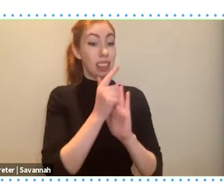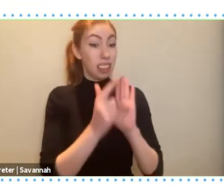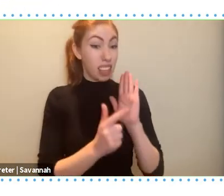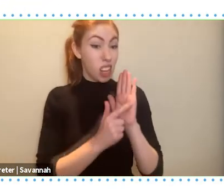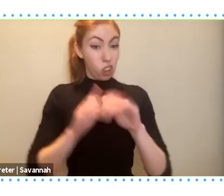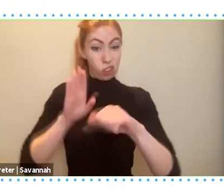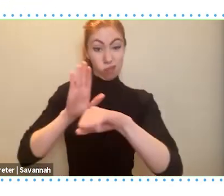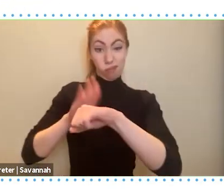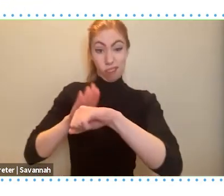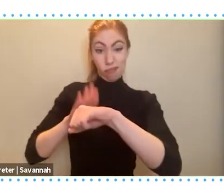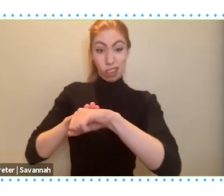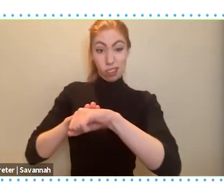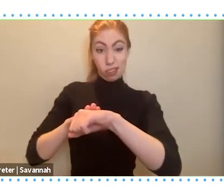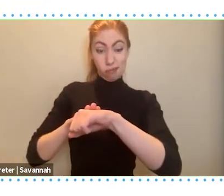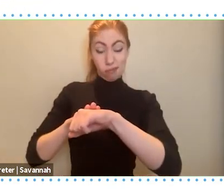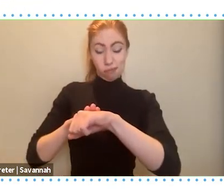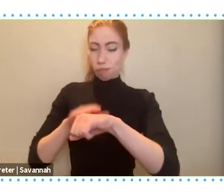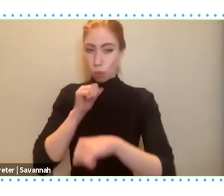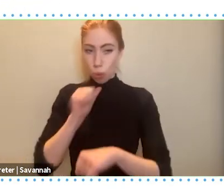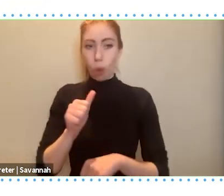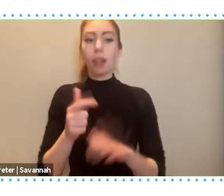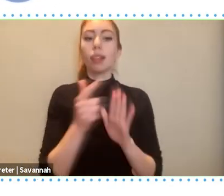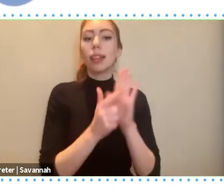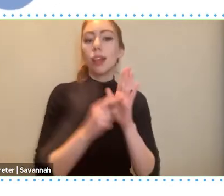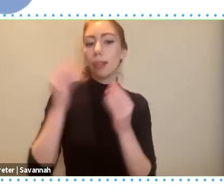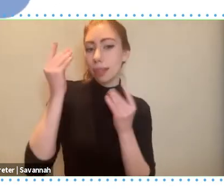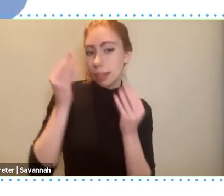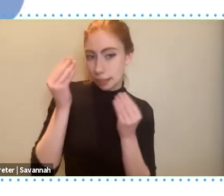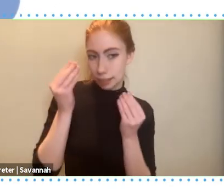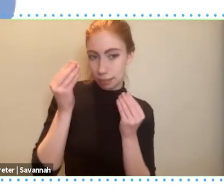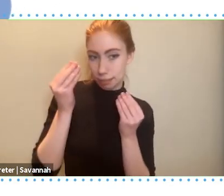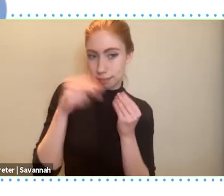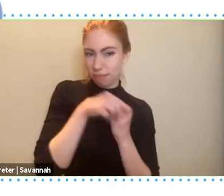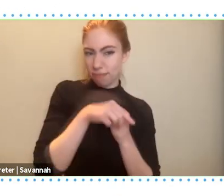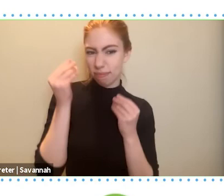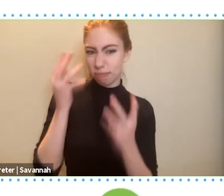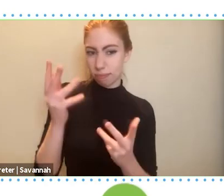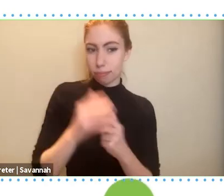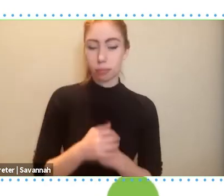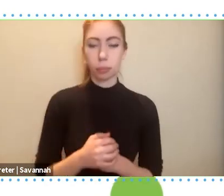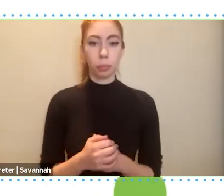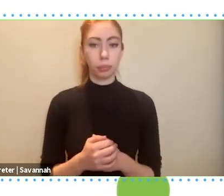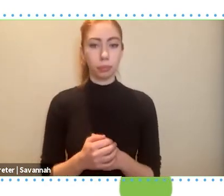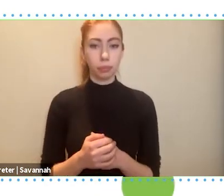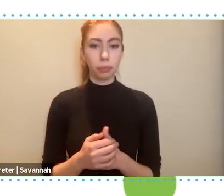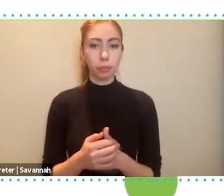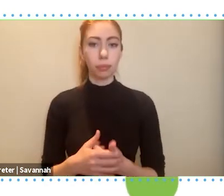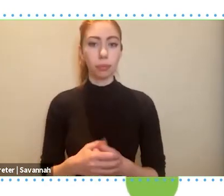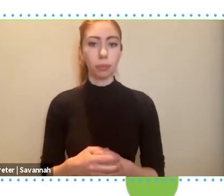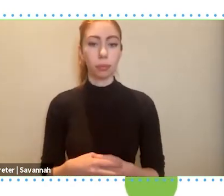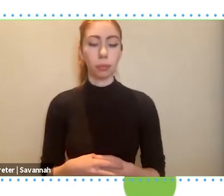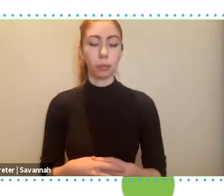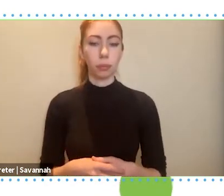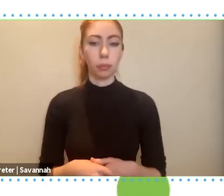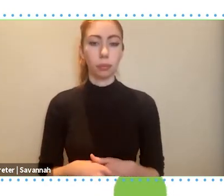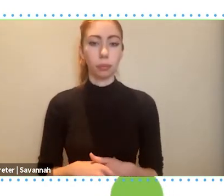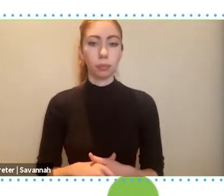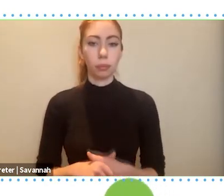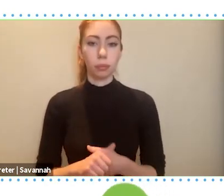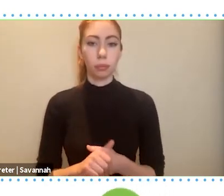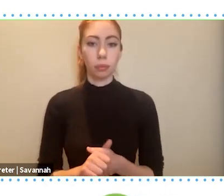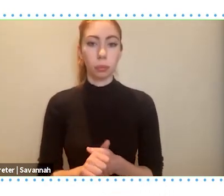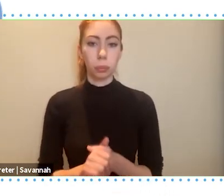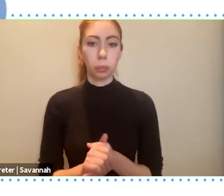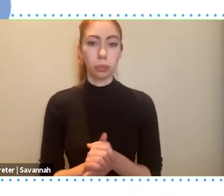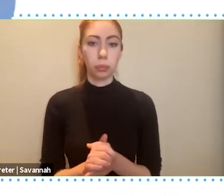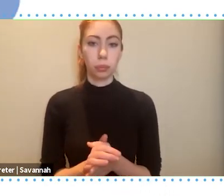legal strategy and a legal approach to things only as needed by your organization. So I think the scarcity comes into play. And this is